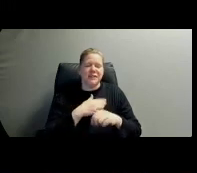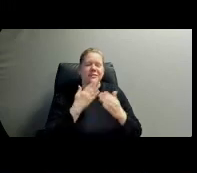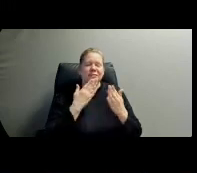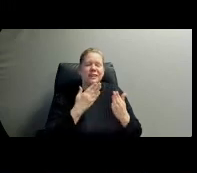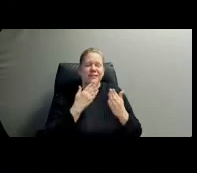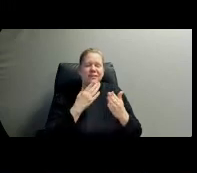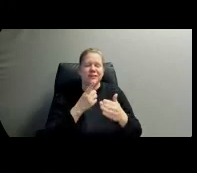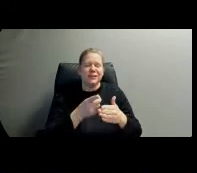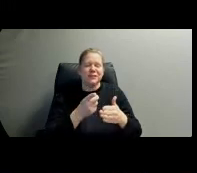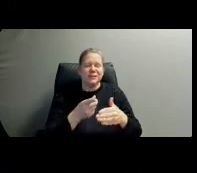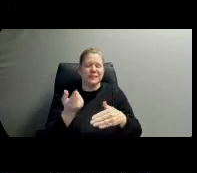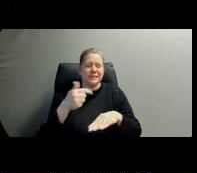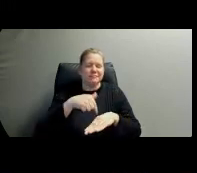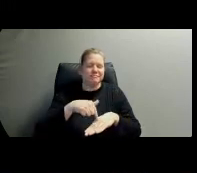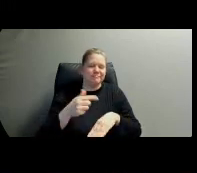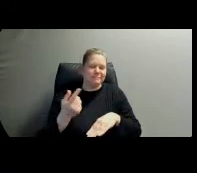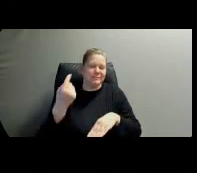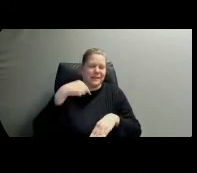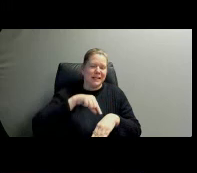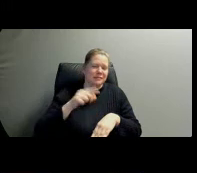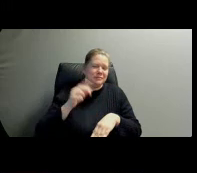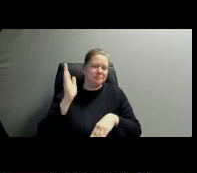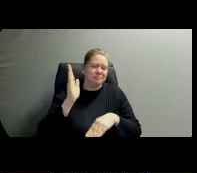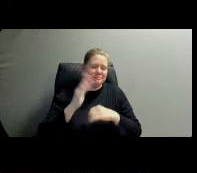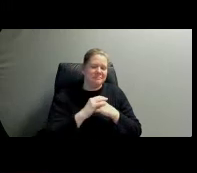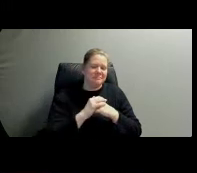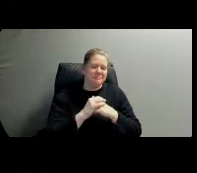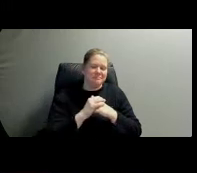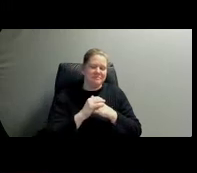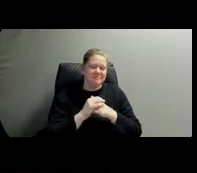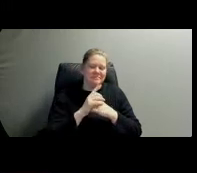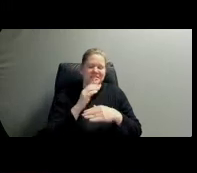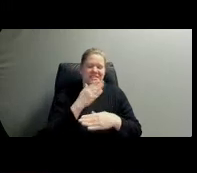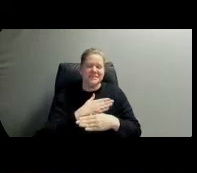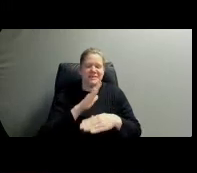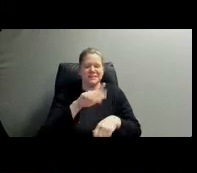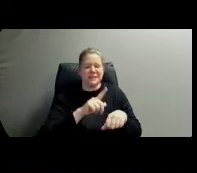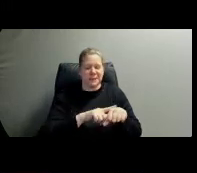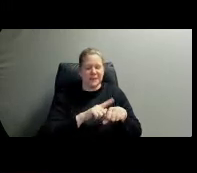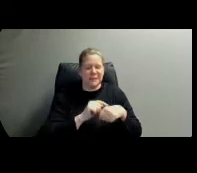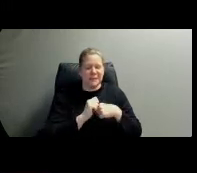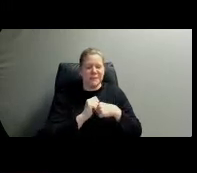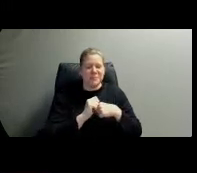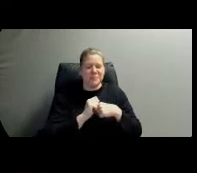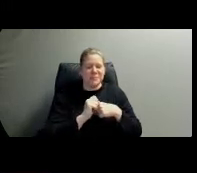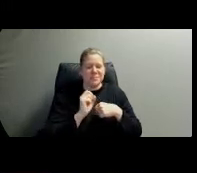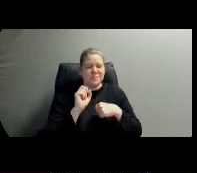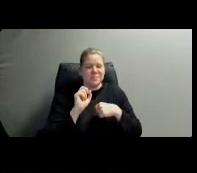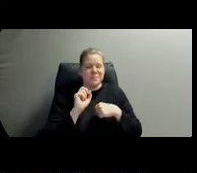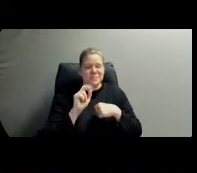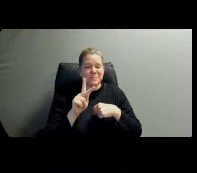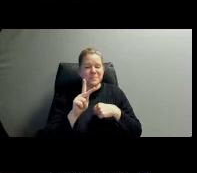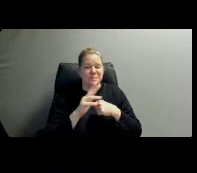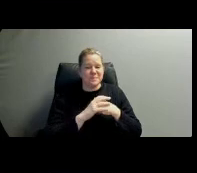a speaker for this technical talk. So yeah, we really appreciate it. And also,